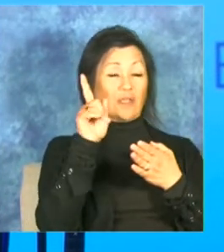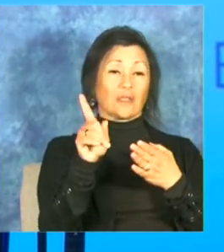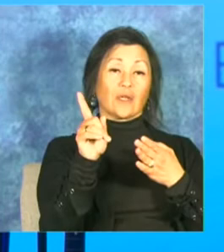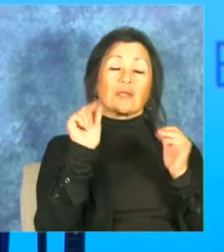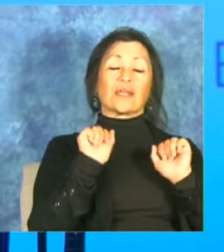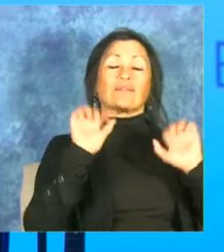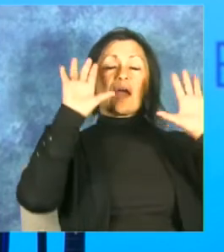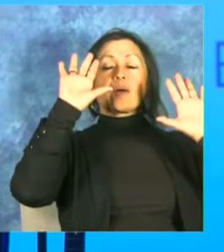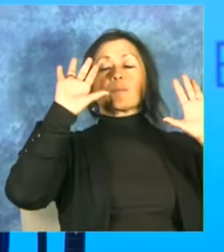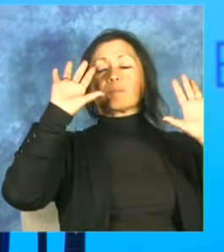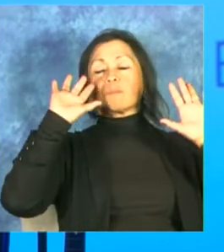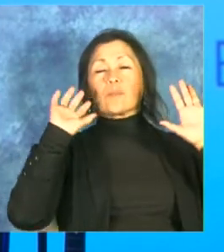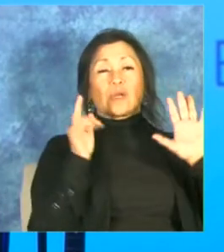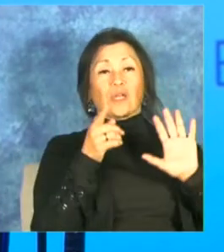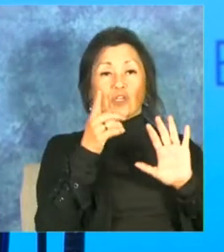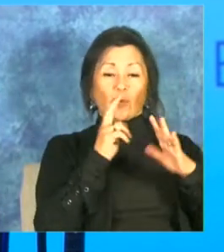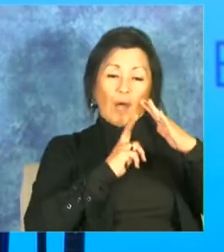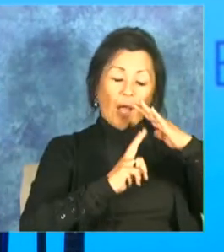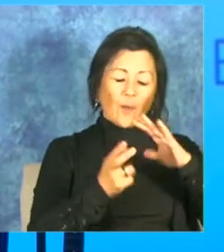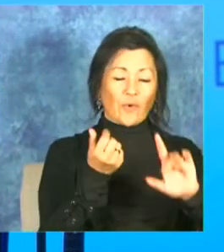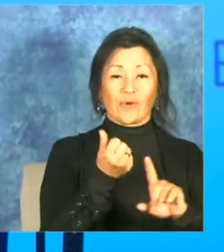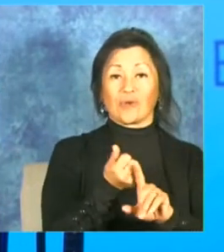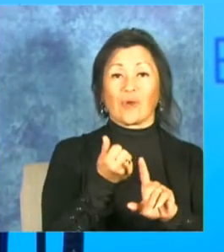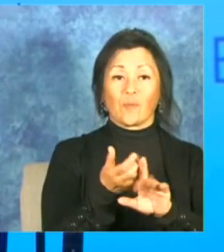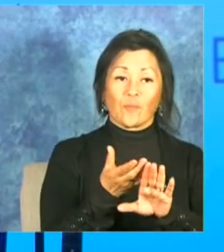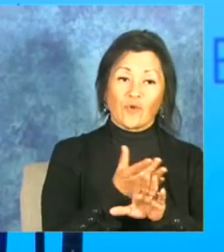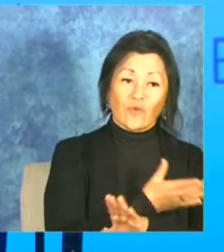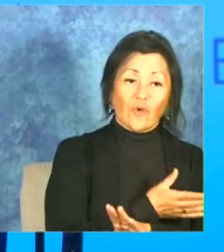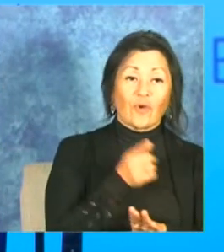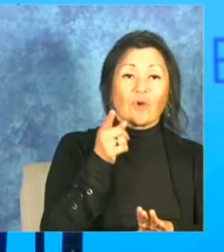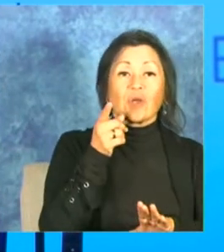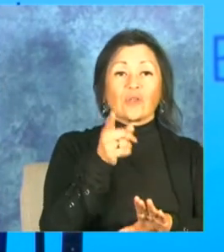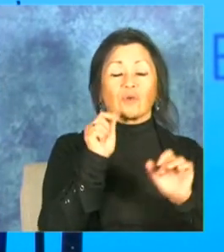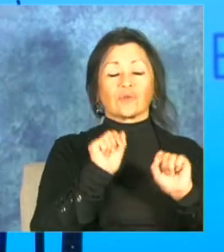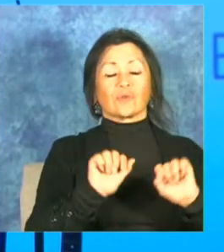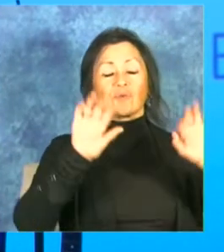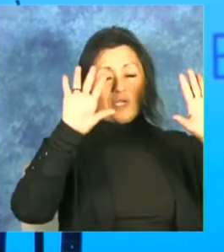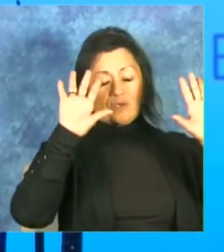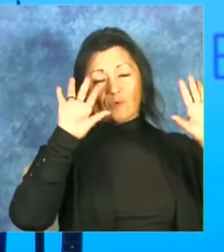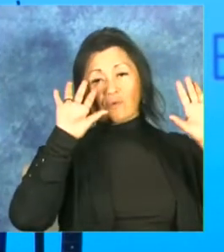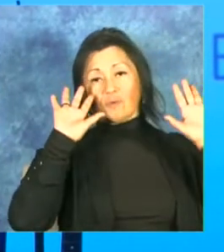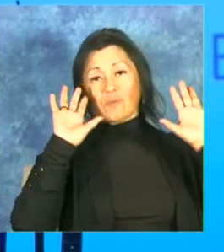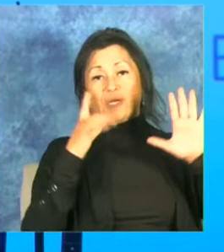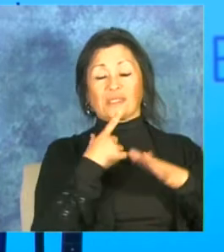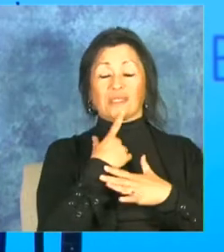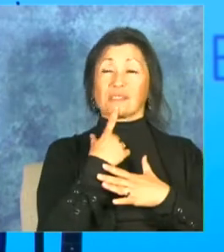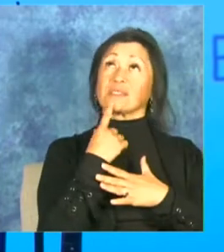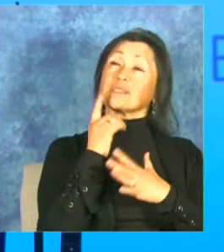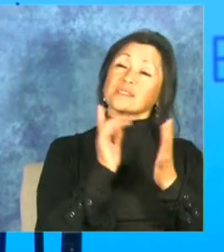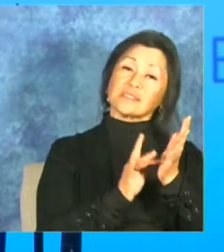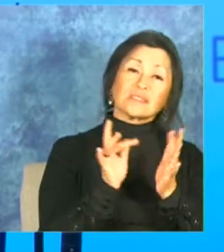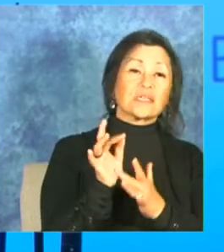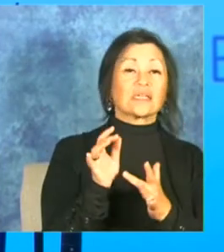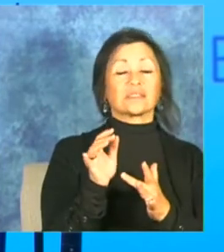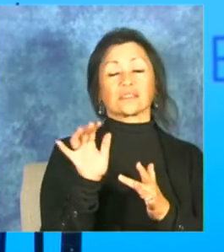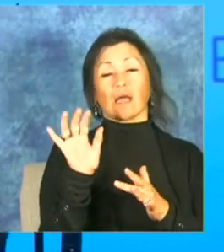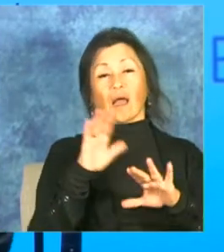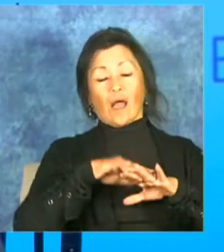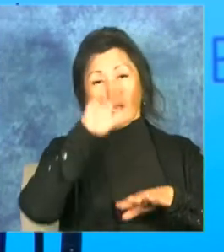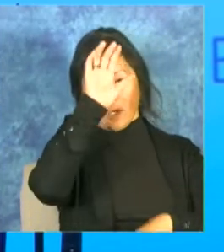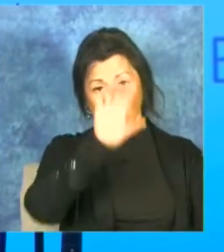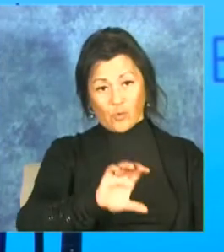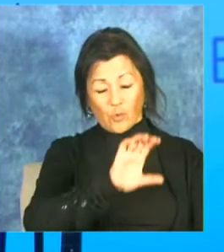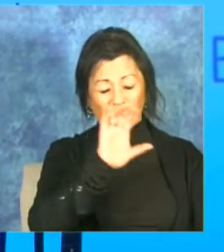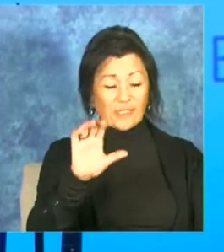yielded yourself to, that you have humbled yourself before, that you have surrendered to, and said, like Jesus did on the cross, not